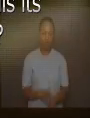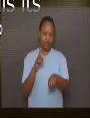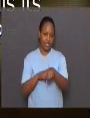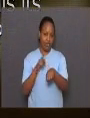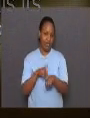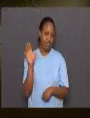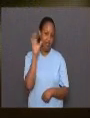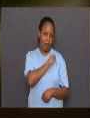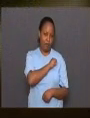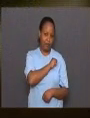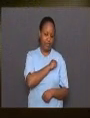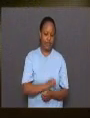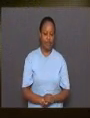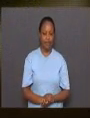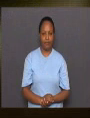Time's up.